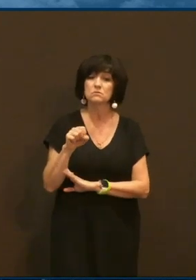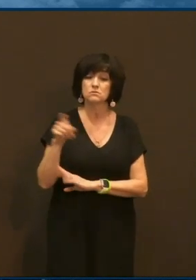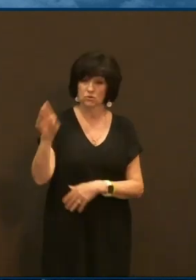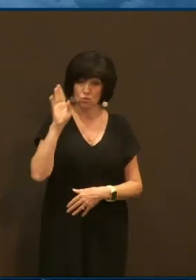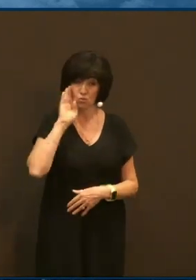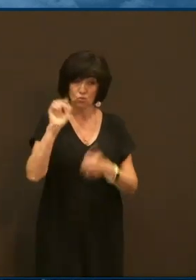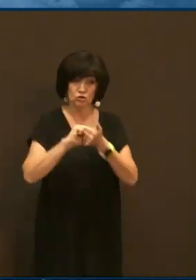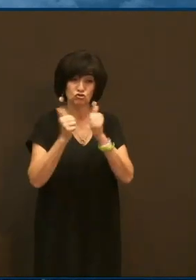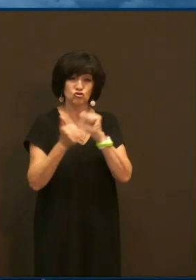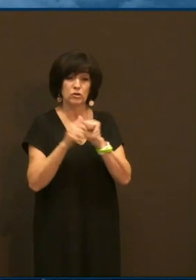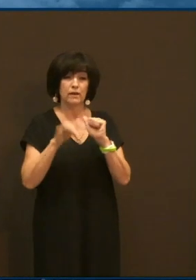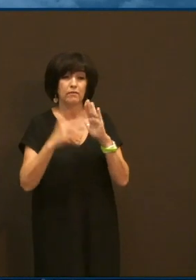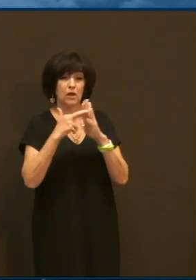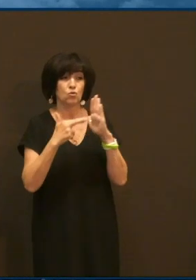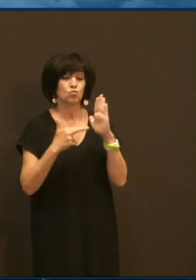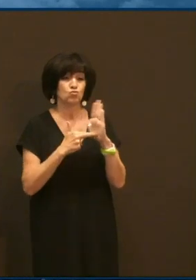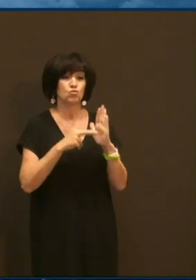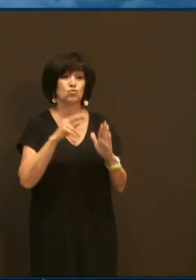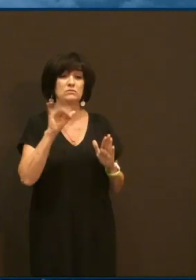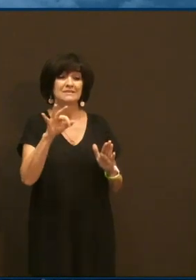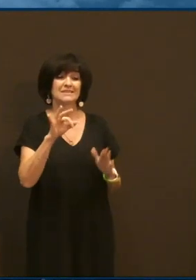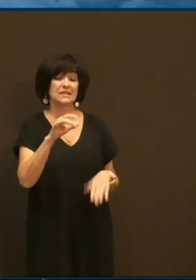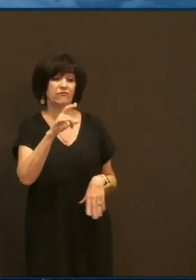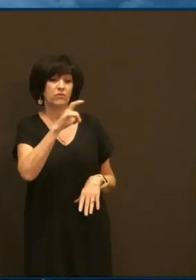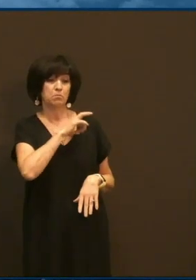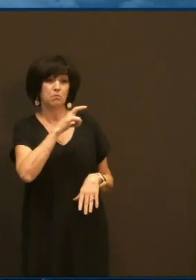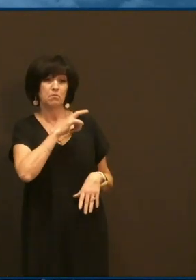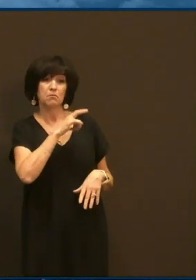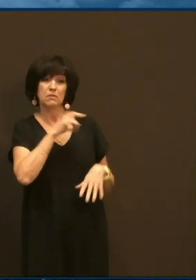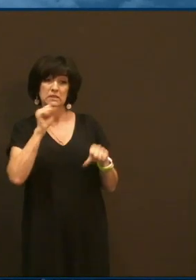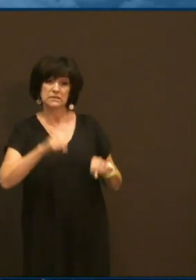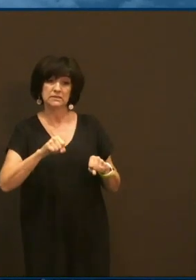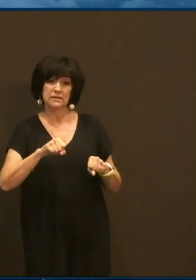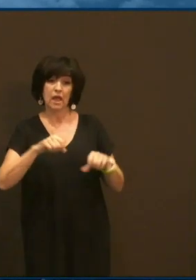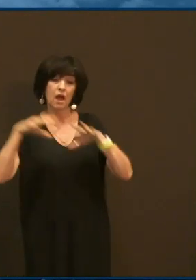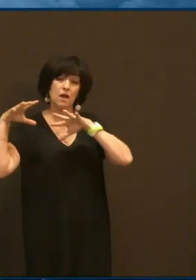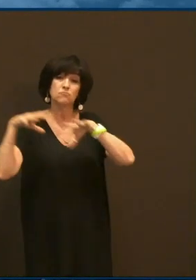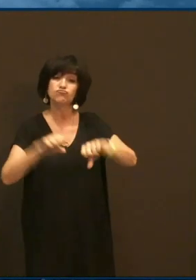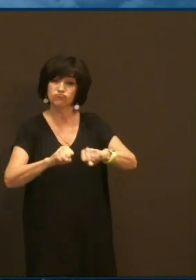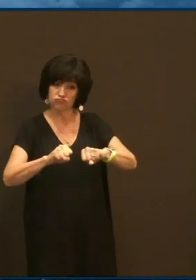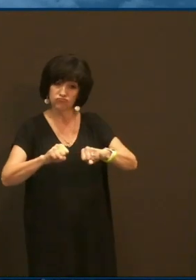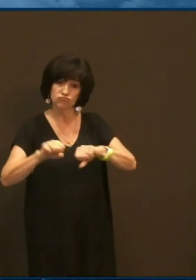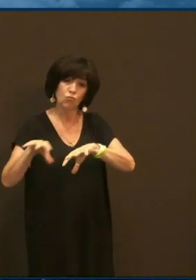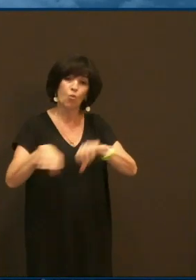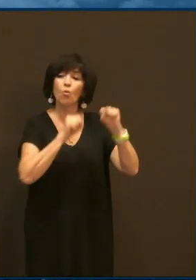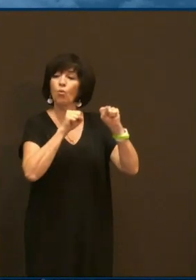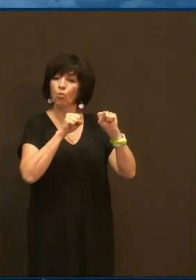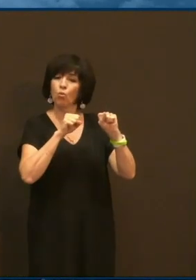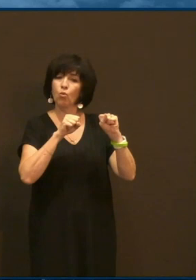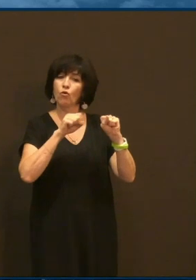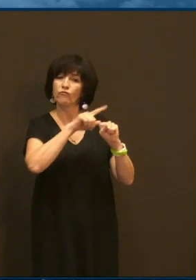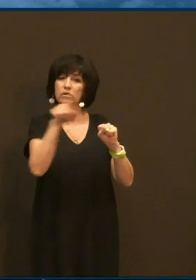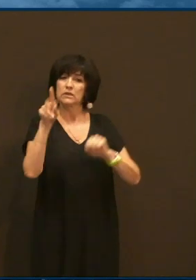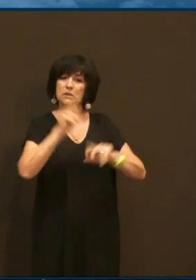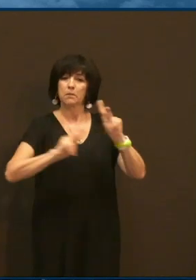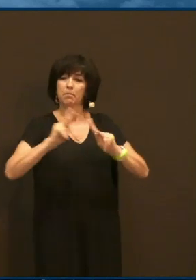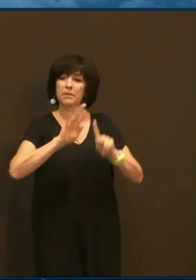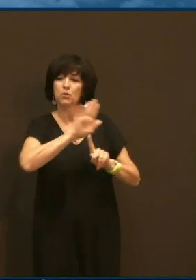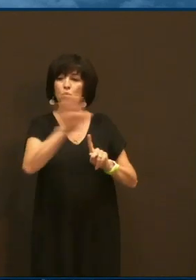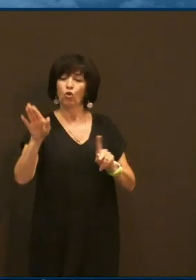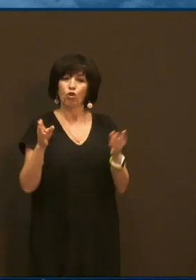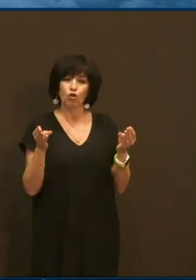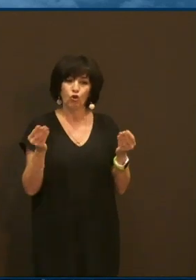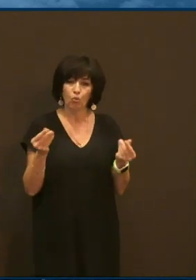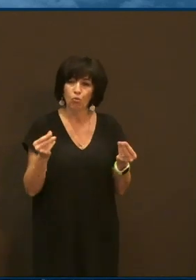I am not aware. I know there are a whole range of things that we're looking at with respect to law enforcement engagement